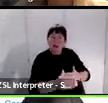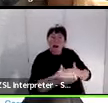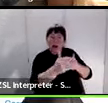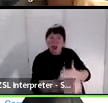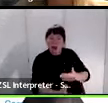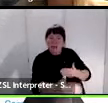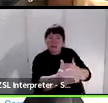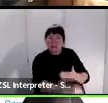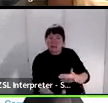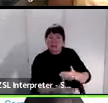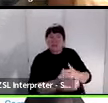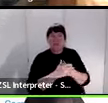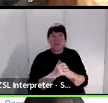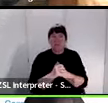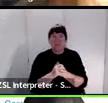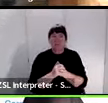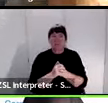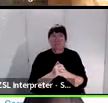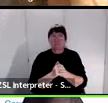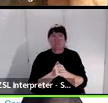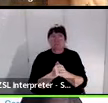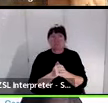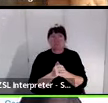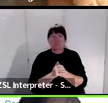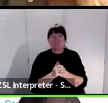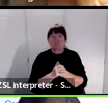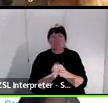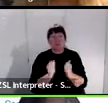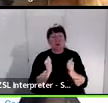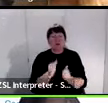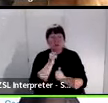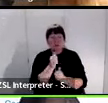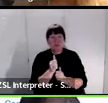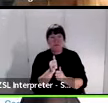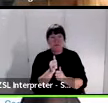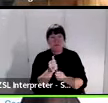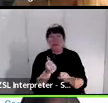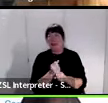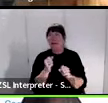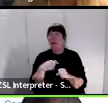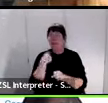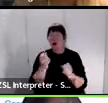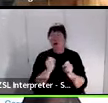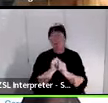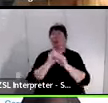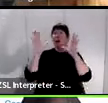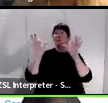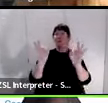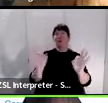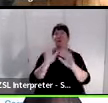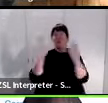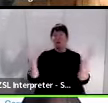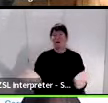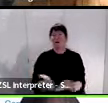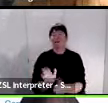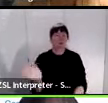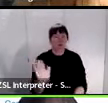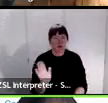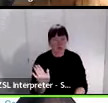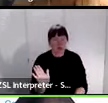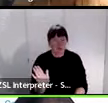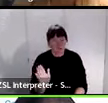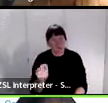happening. Like, not just, it would be great if we could produce a utopia tomorrow, but we're realistic about that.